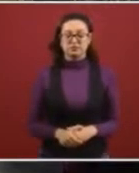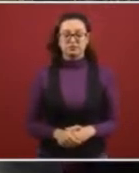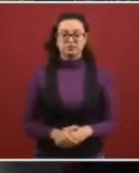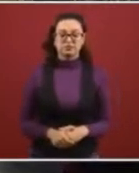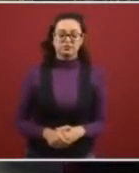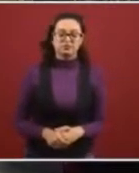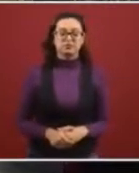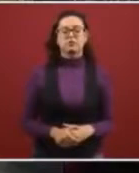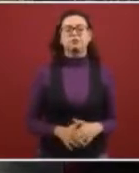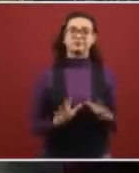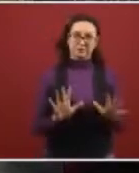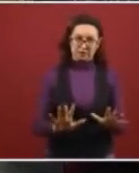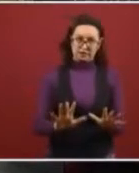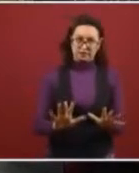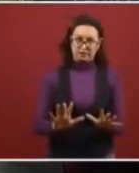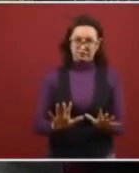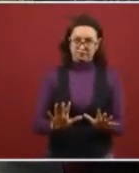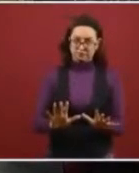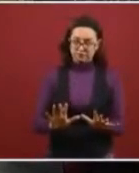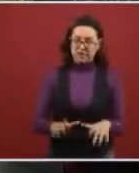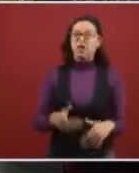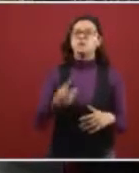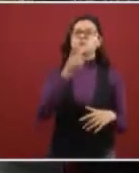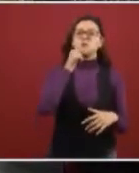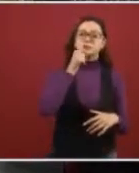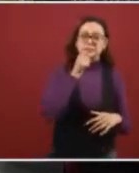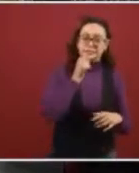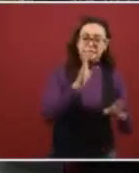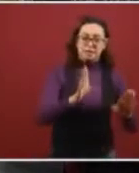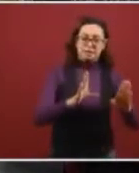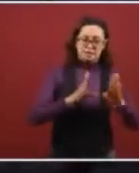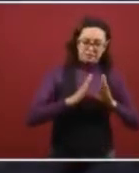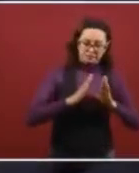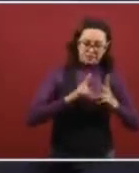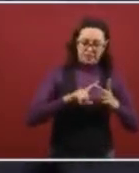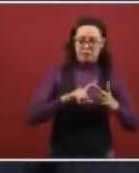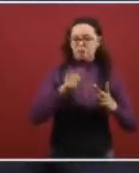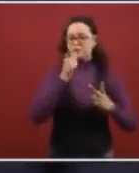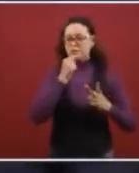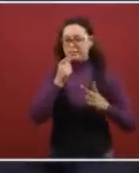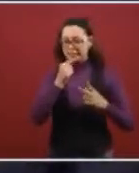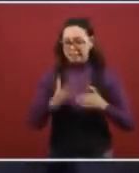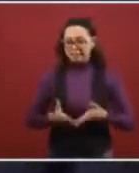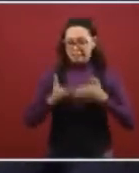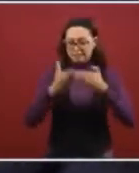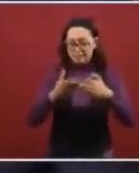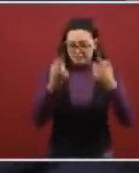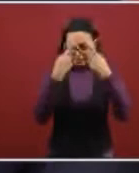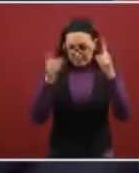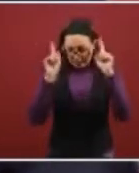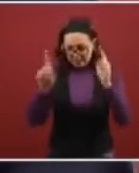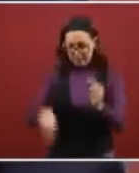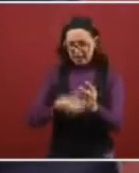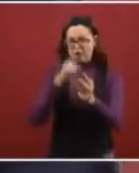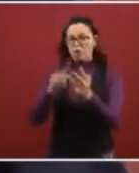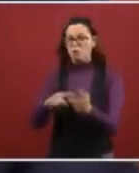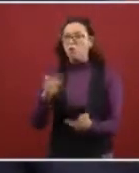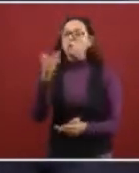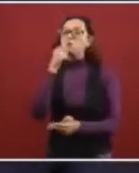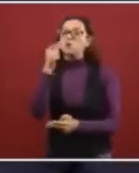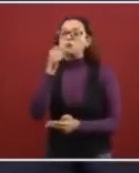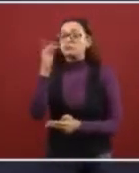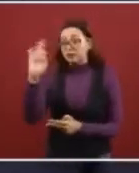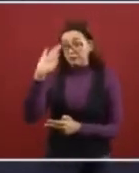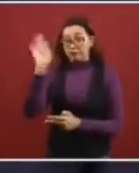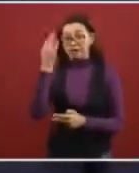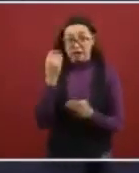the elements militar, of the police policía, of the military naval, police and naval y de la policía police federal, and federal police este, van a